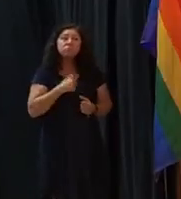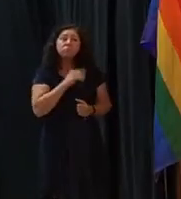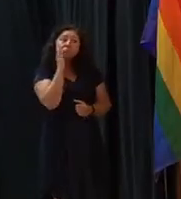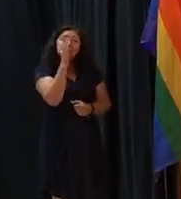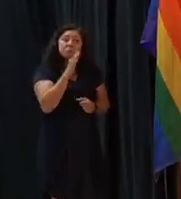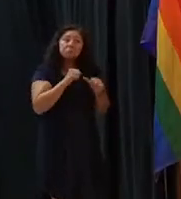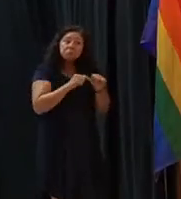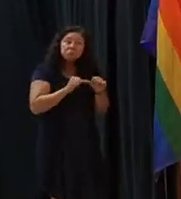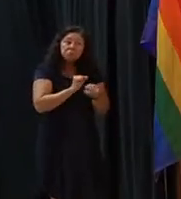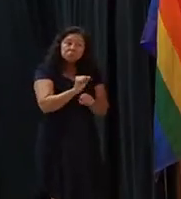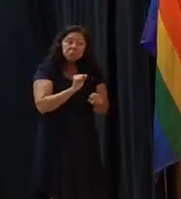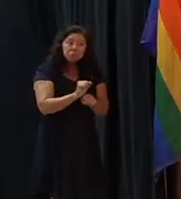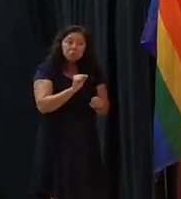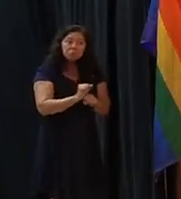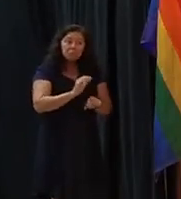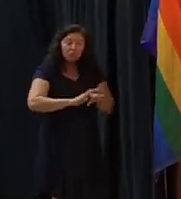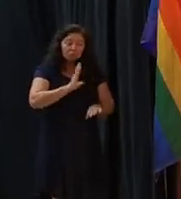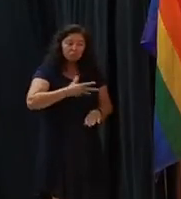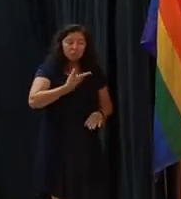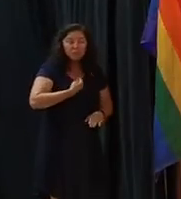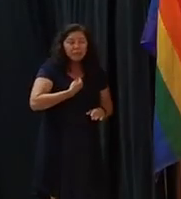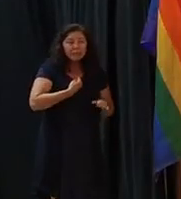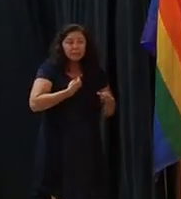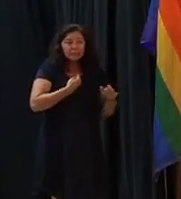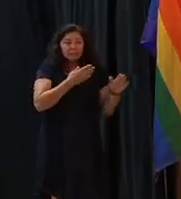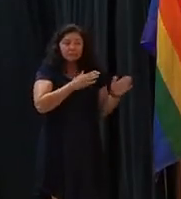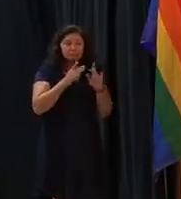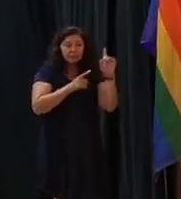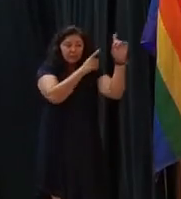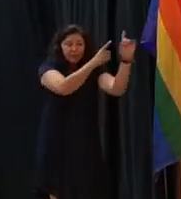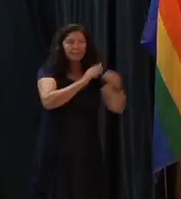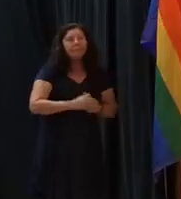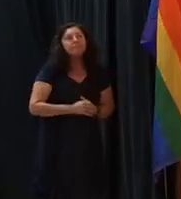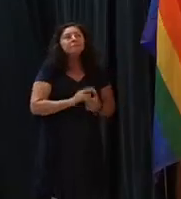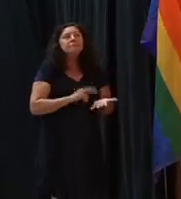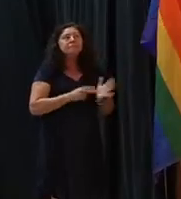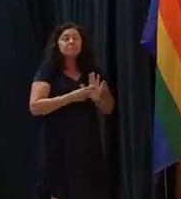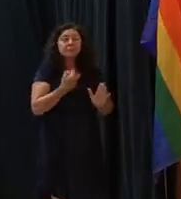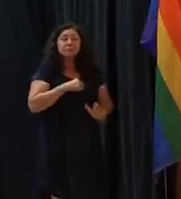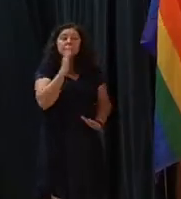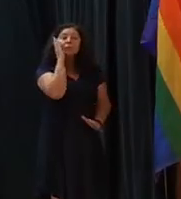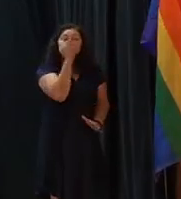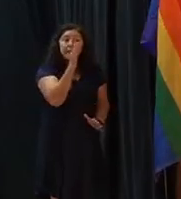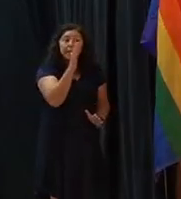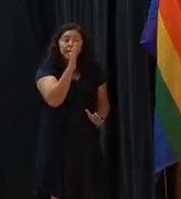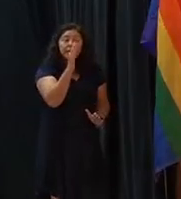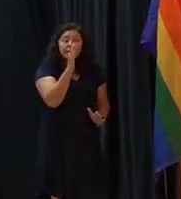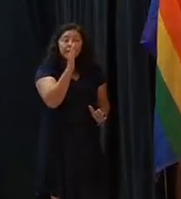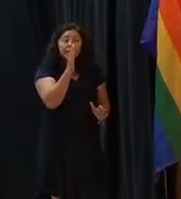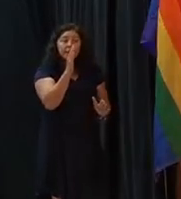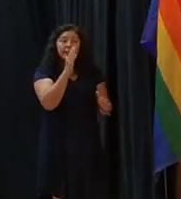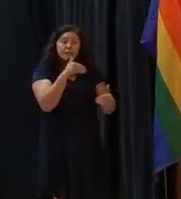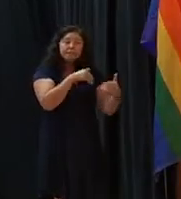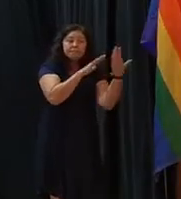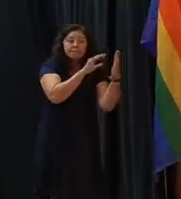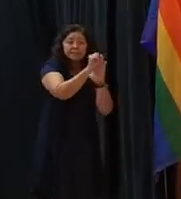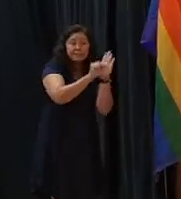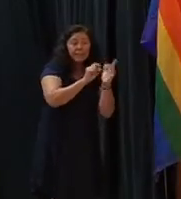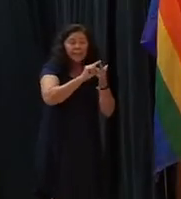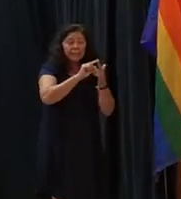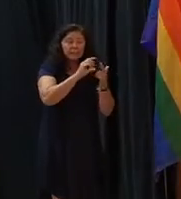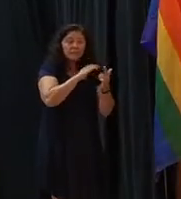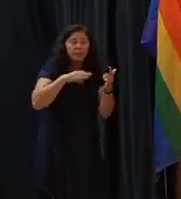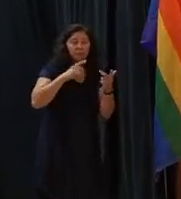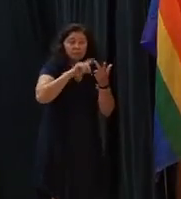work on the trans agenda. That means we are planning to sue the state, the Congress, and the governor to change